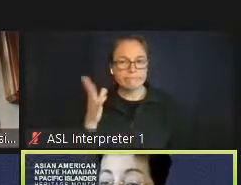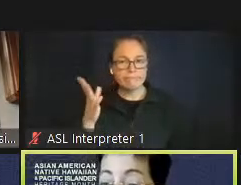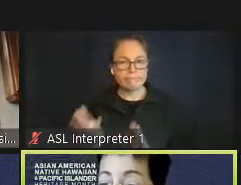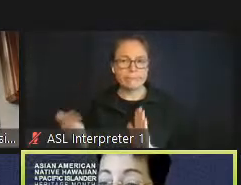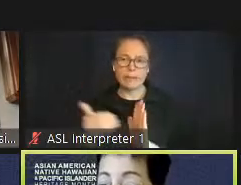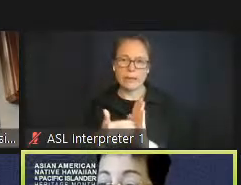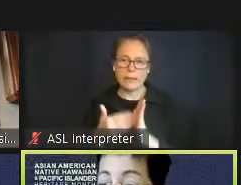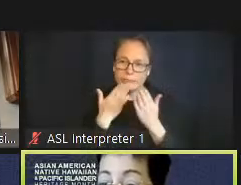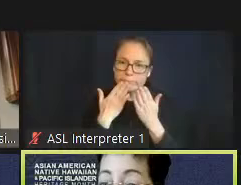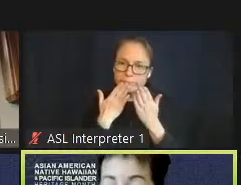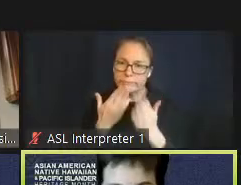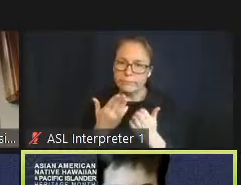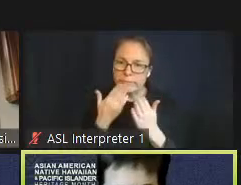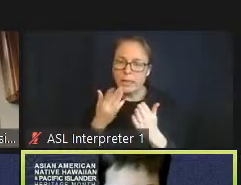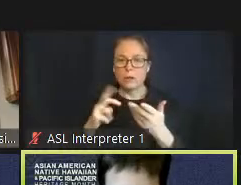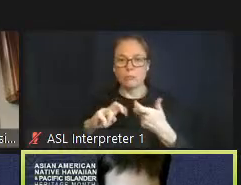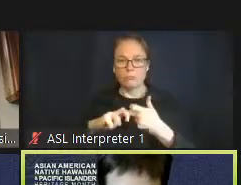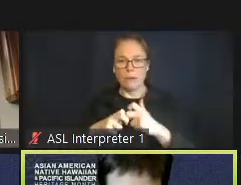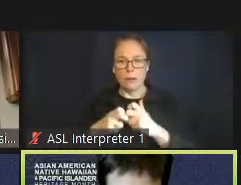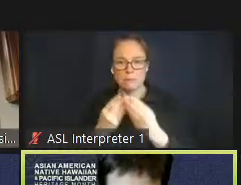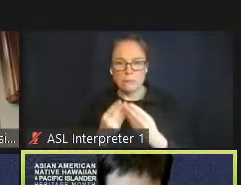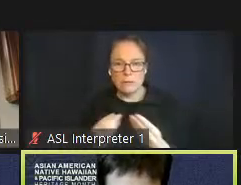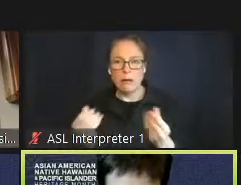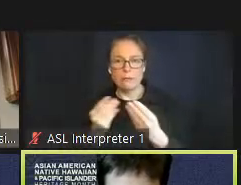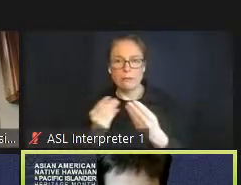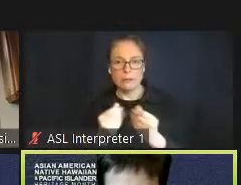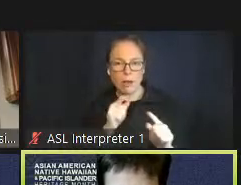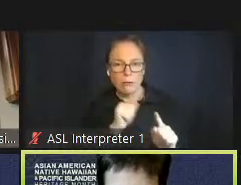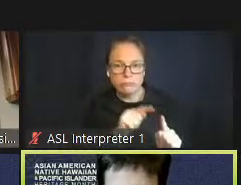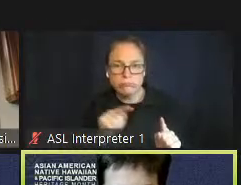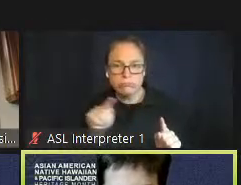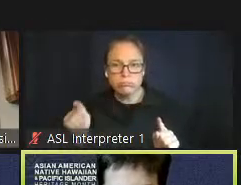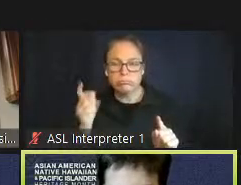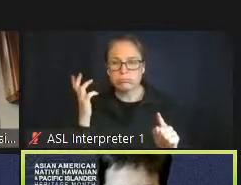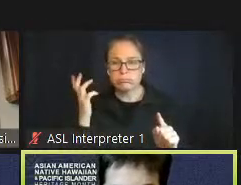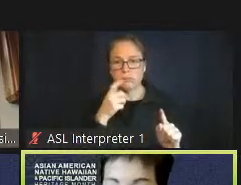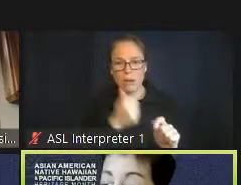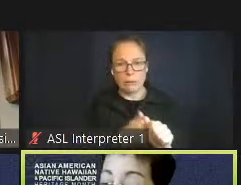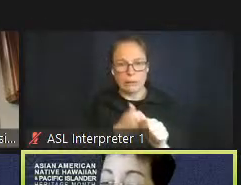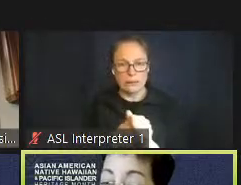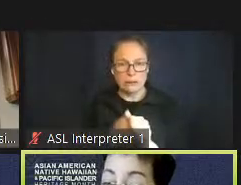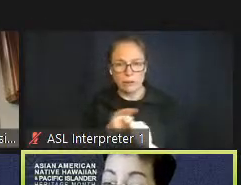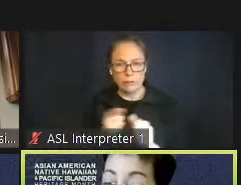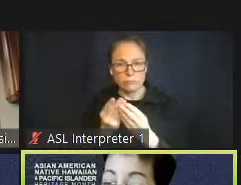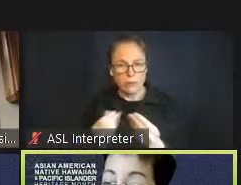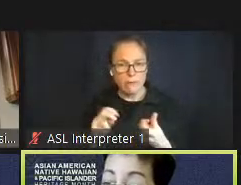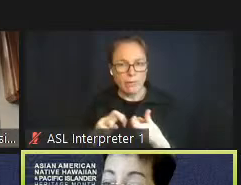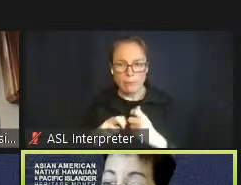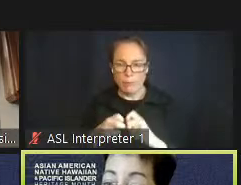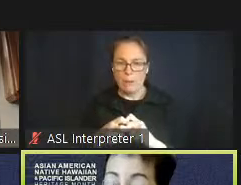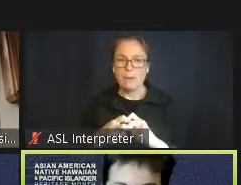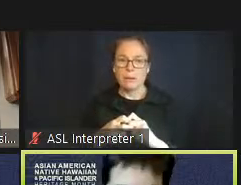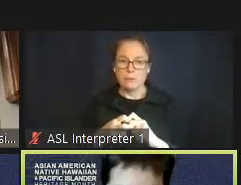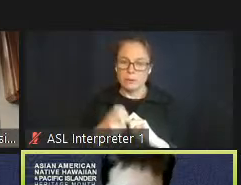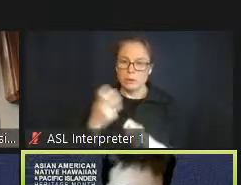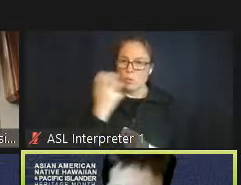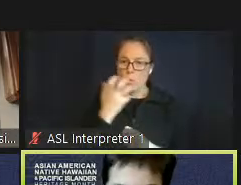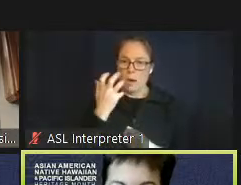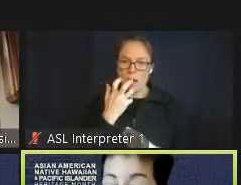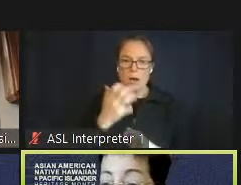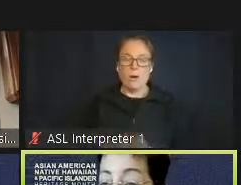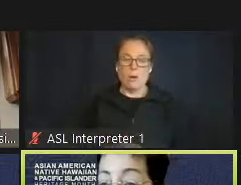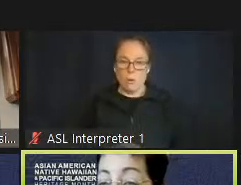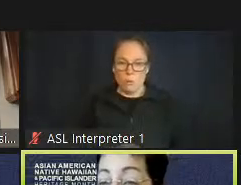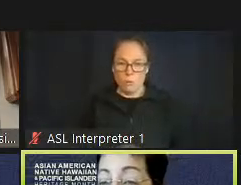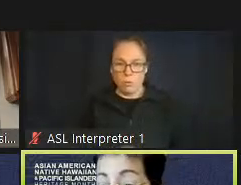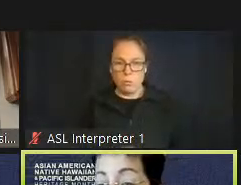appreciate the problem solving that each of you have done to weigh all these different challenges, yet deliver